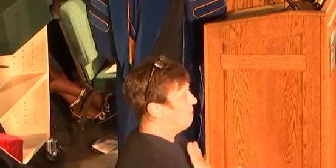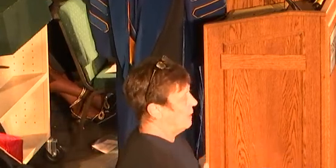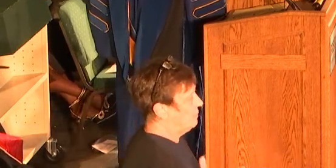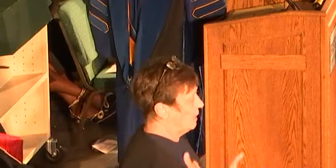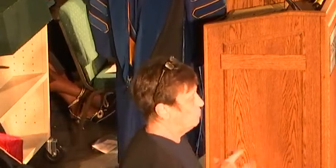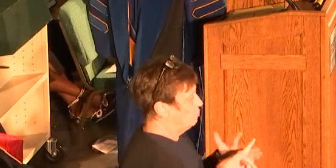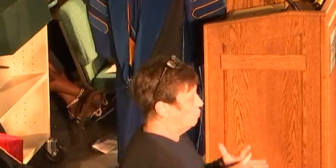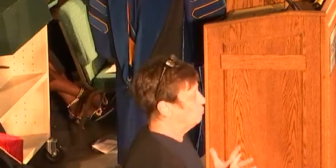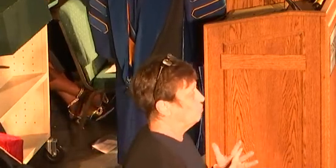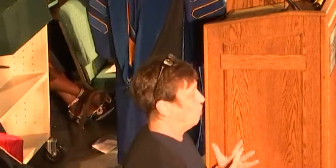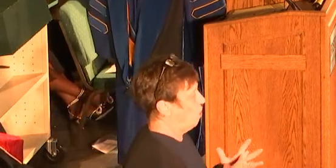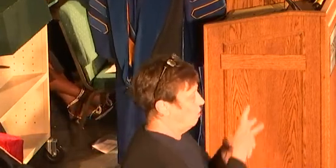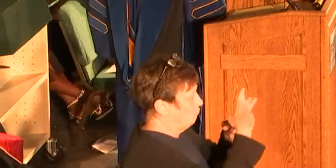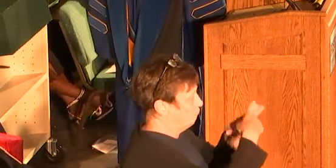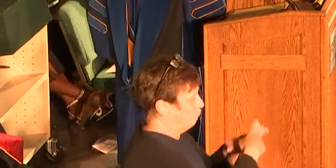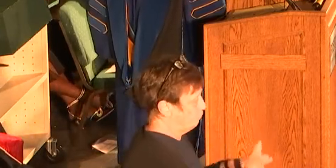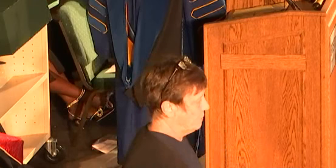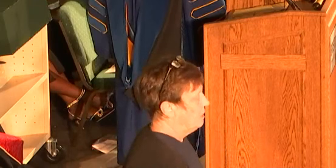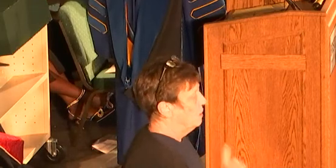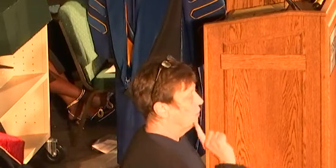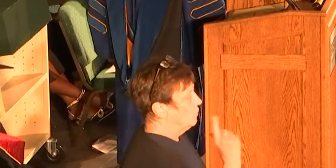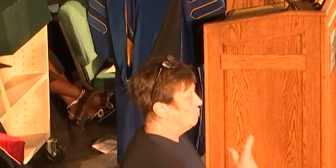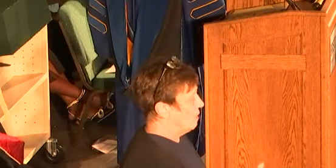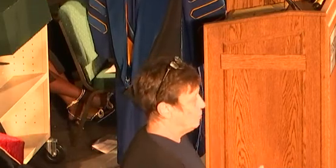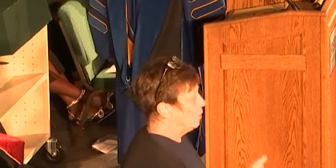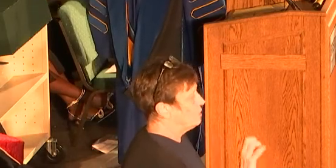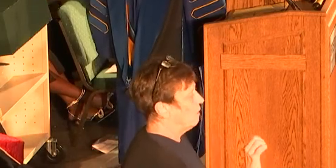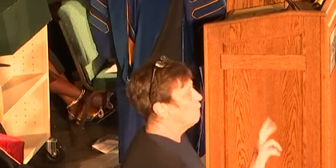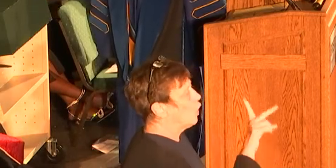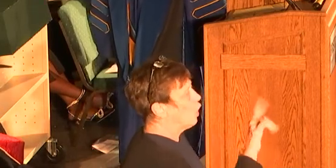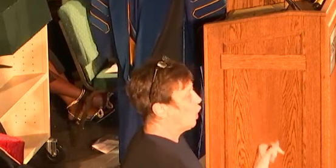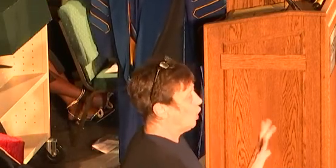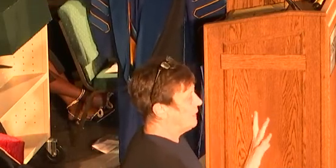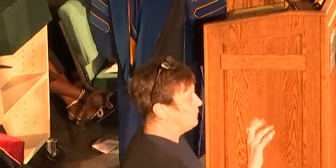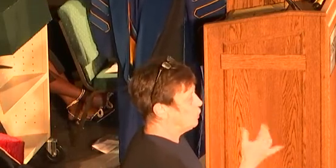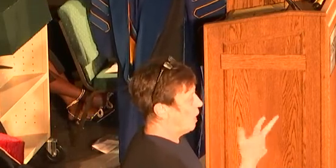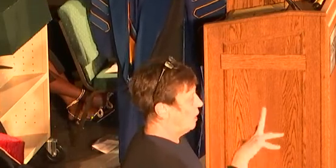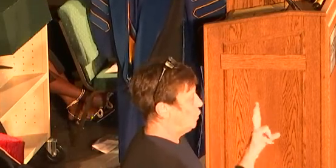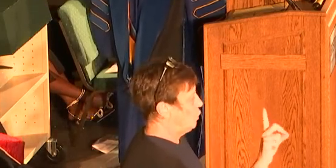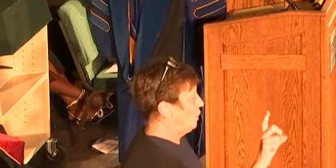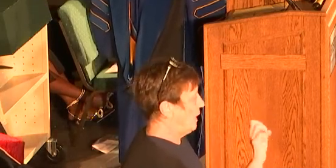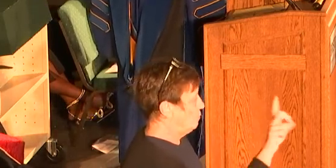begin and announce the graduates of early childhood education.